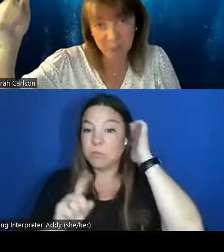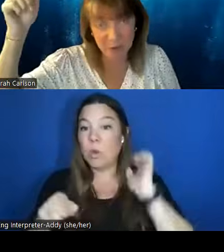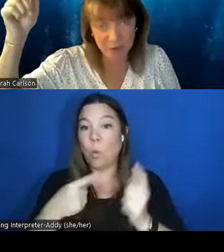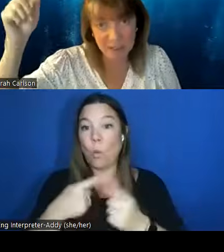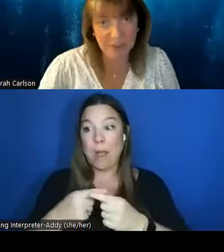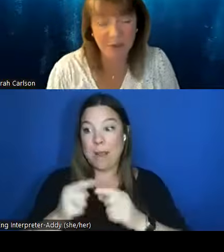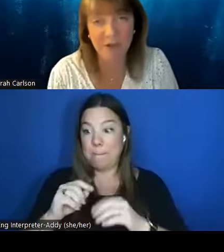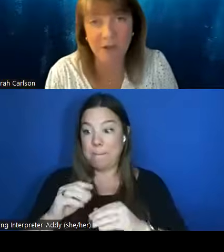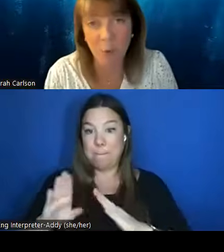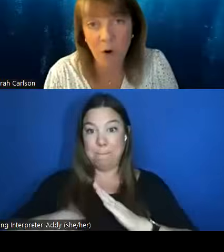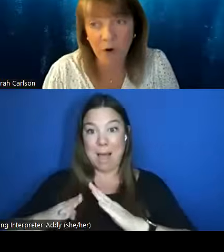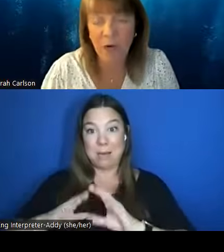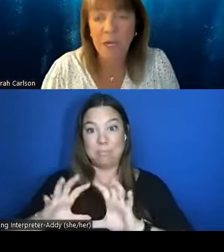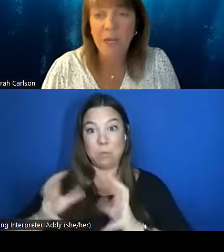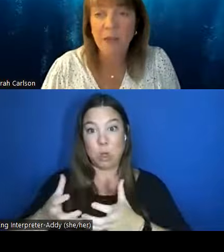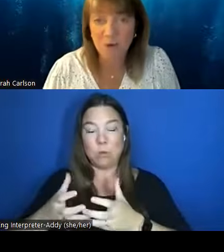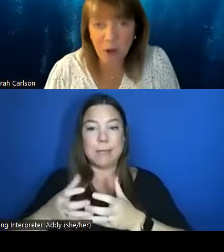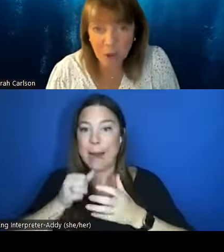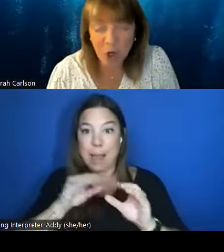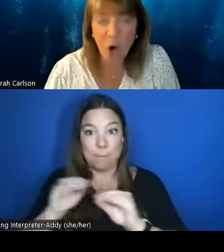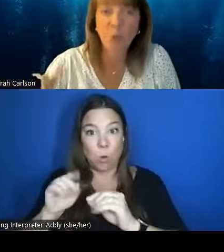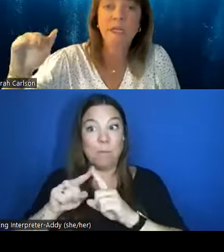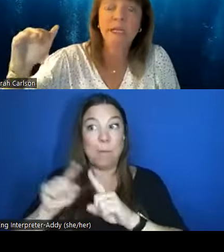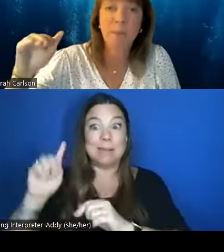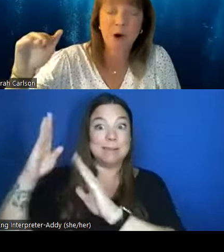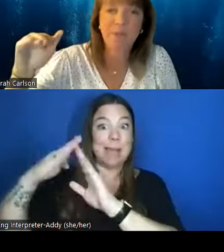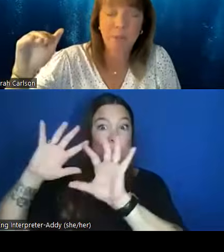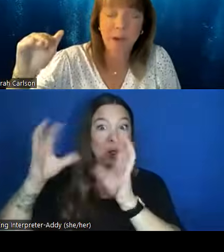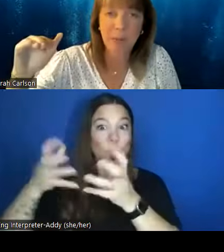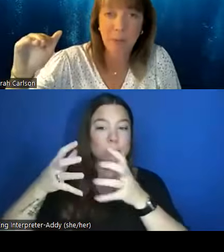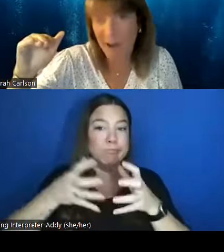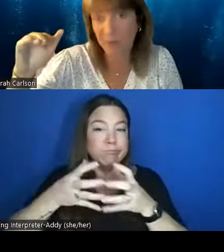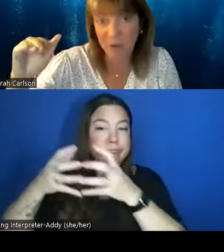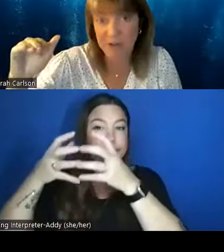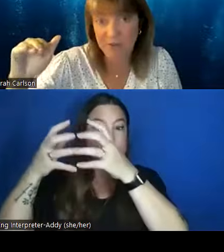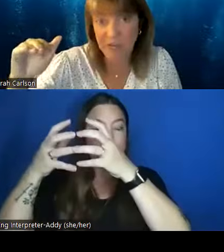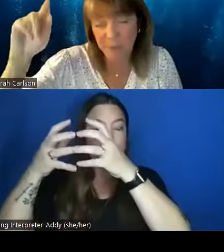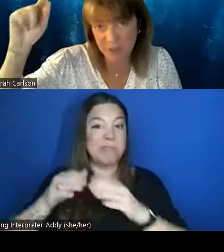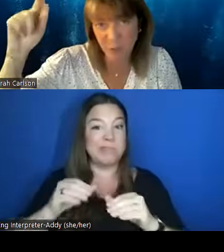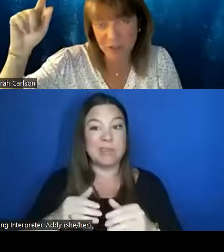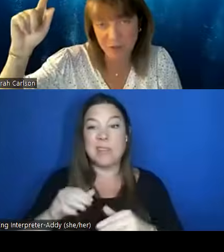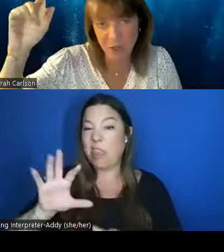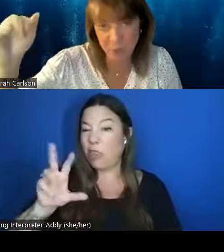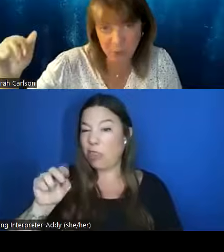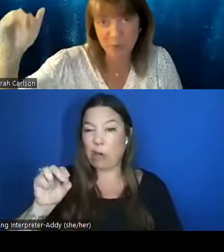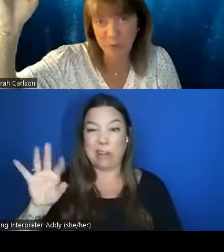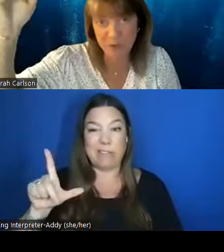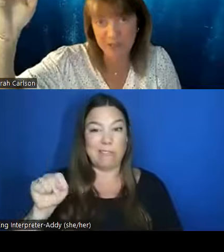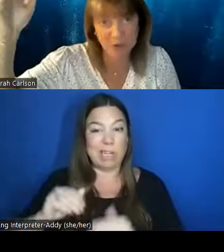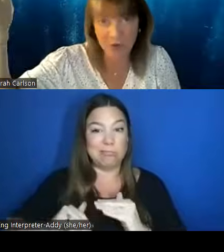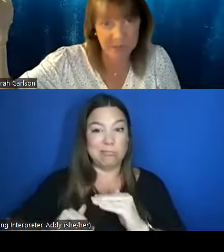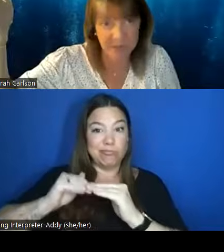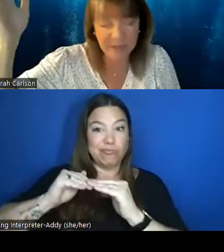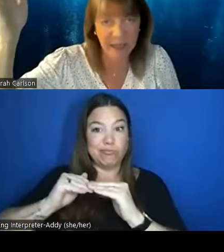top balloons in about 30 feet of water, the drum could only come off the bottom about 30 feet, because once those uppermost balloons